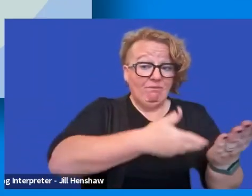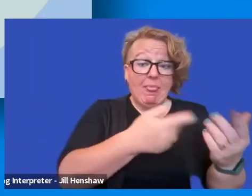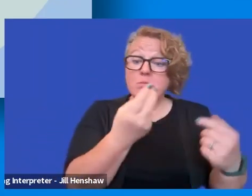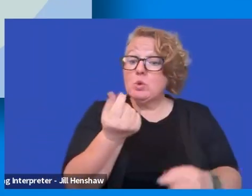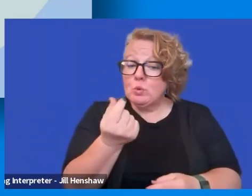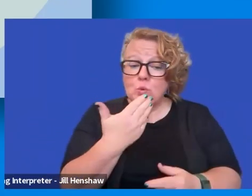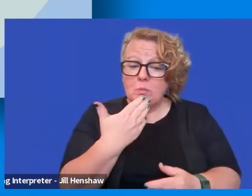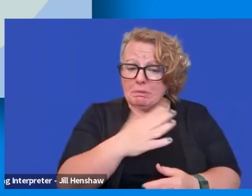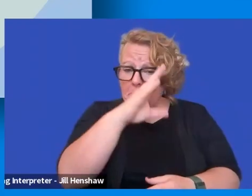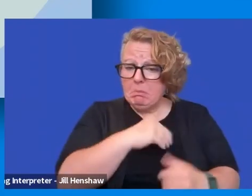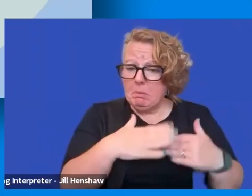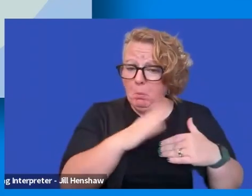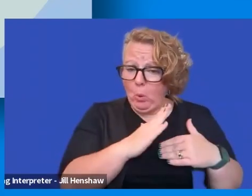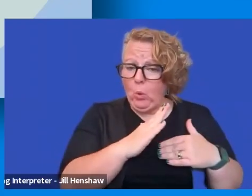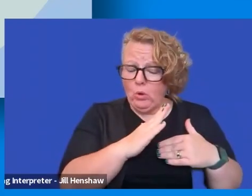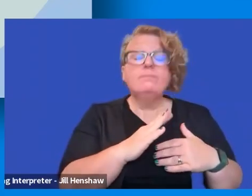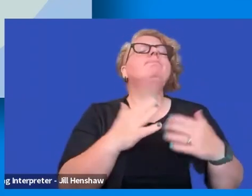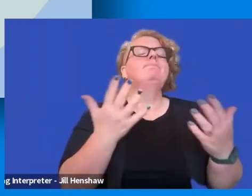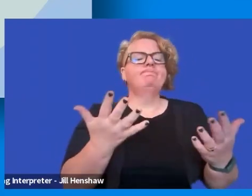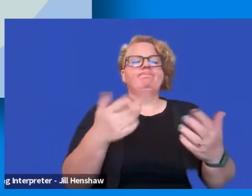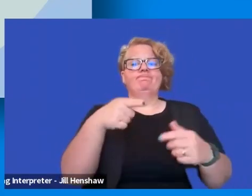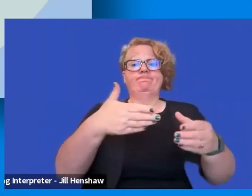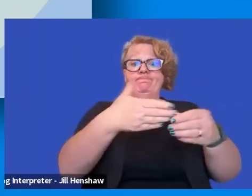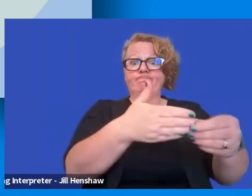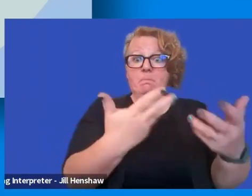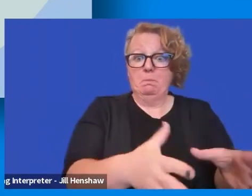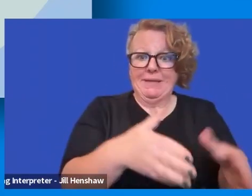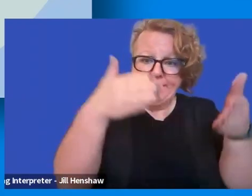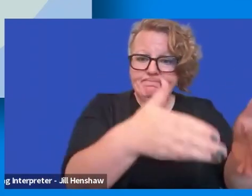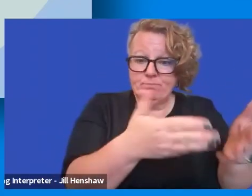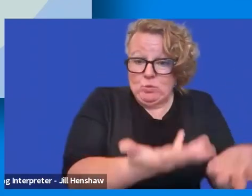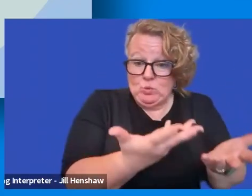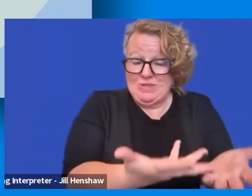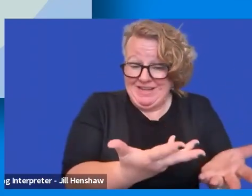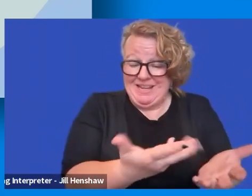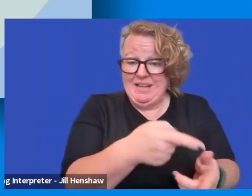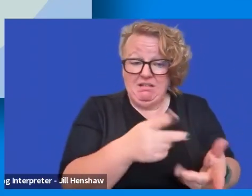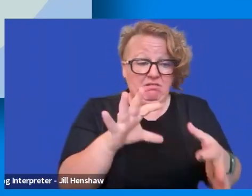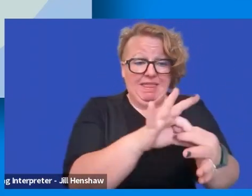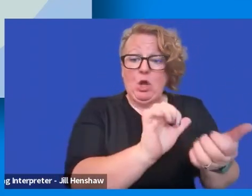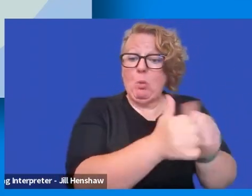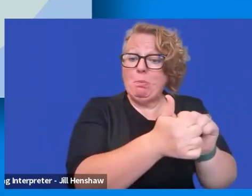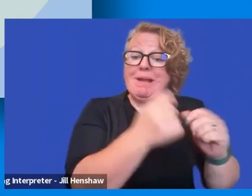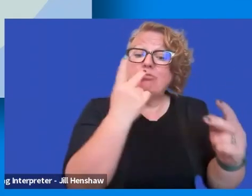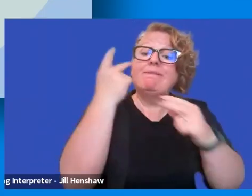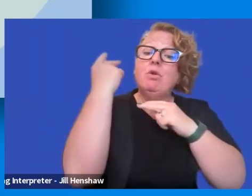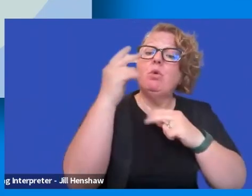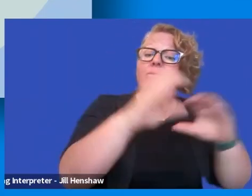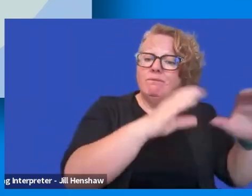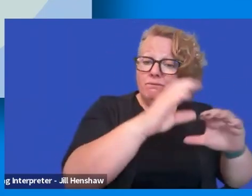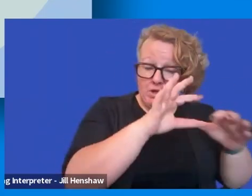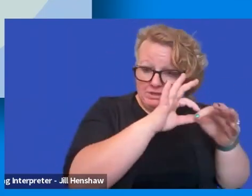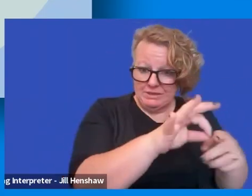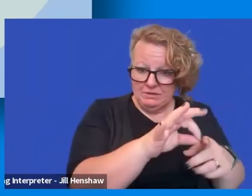you elaborate? So the guide which we spent most of our time on this afternoon, the guide for peer review of funding applications, is available